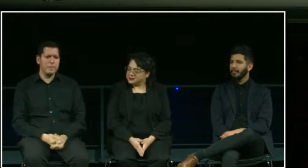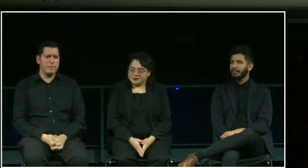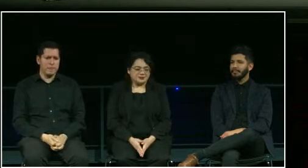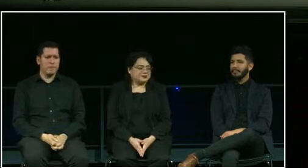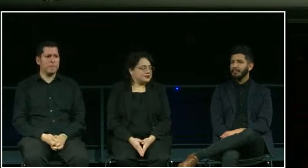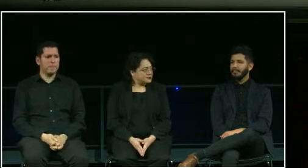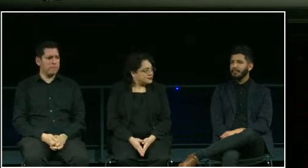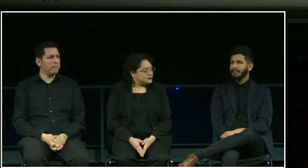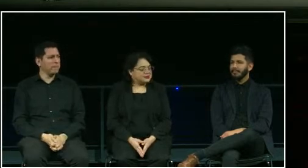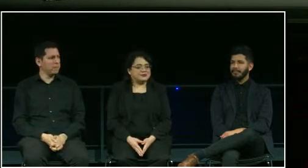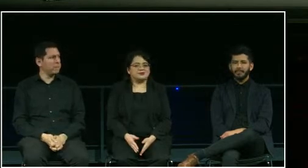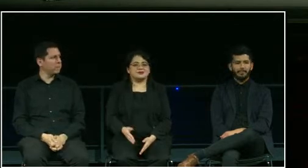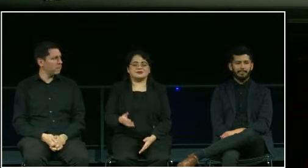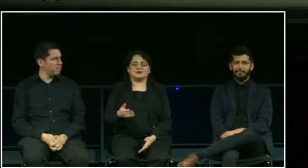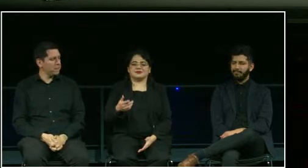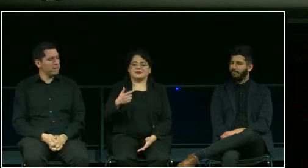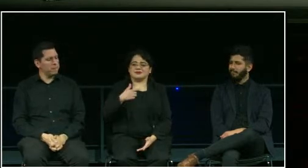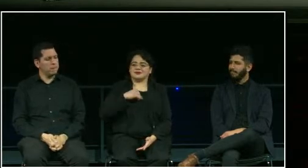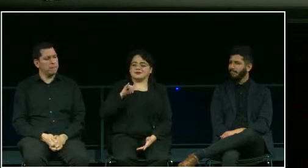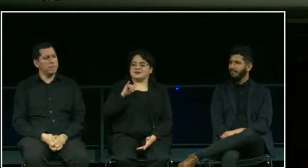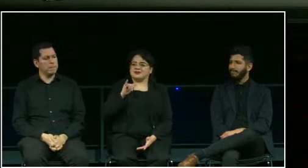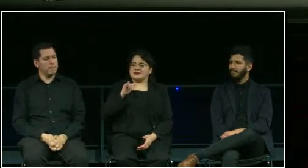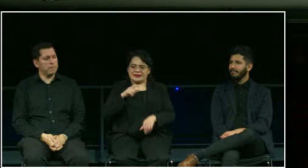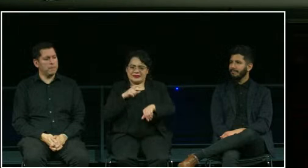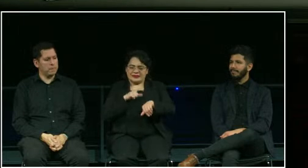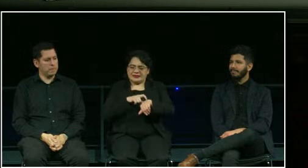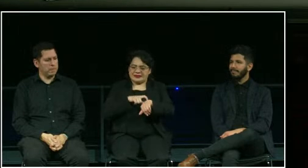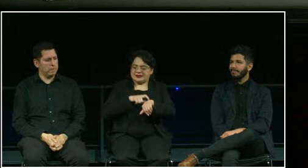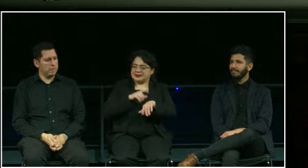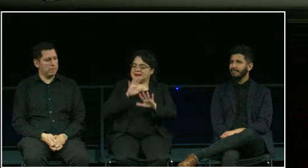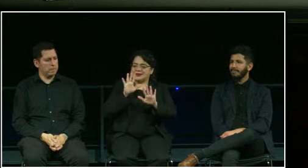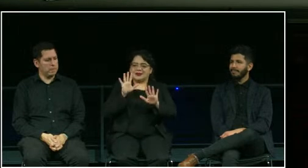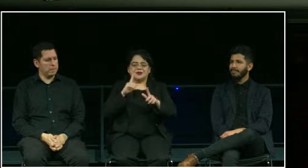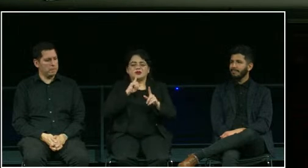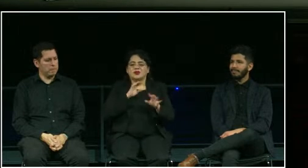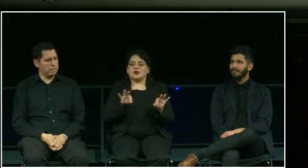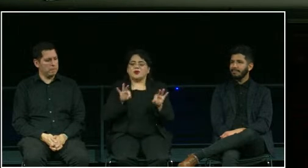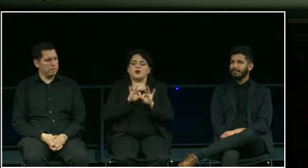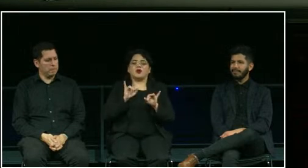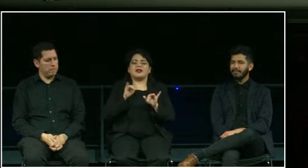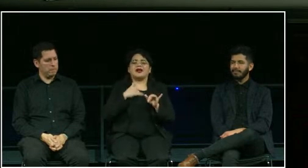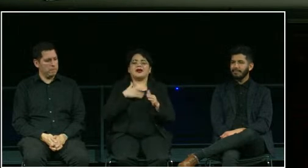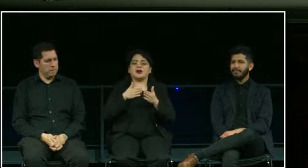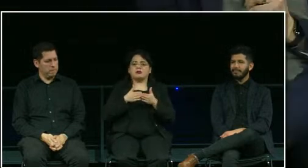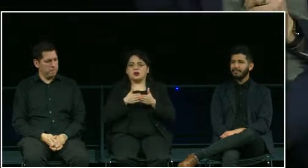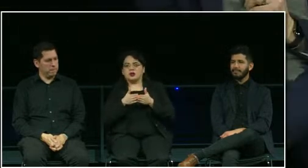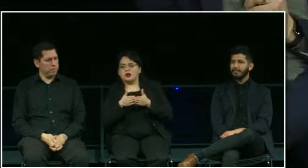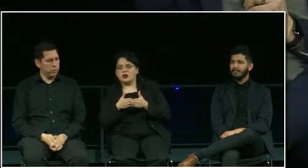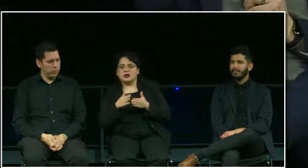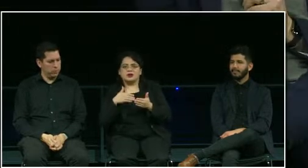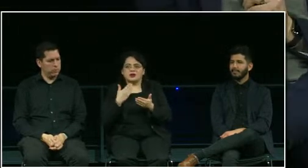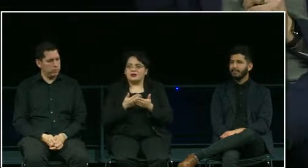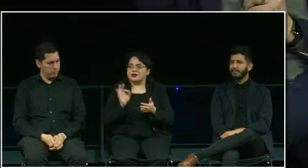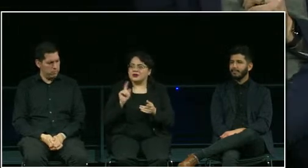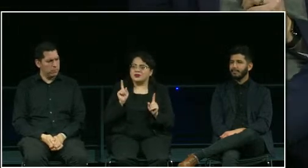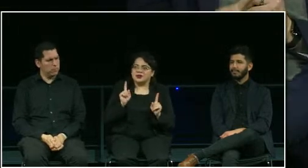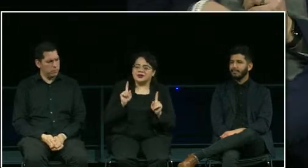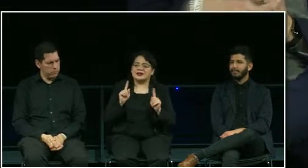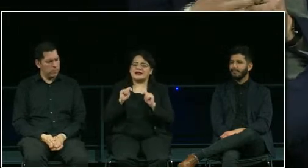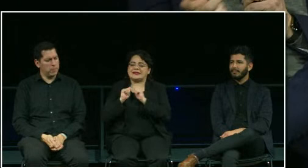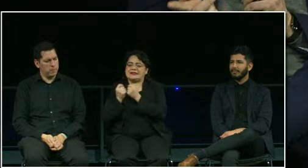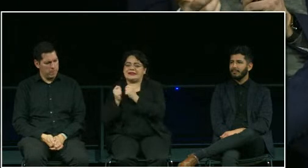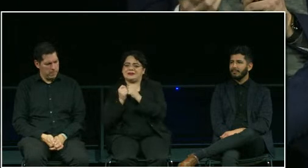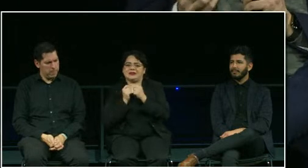I think we were in a little bit of a different boat just because of timing. So we finished Croods, A New Age together. We worked on that movie, which came out